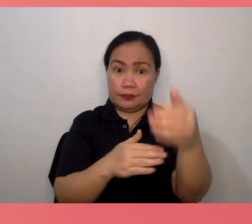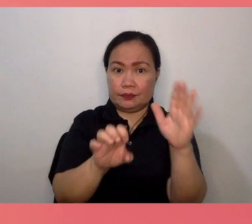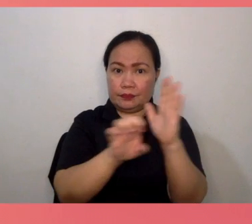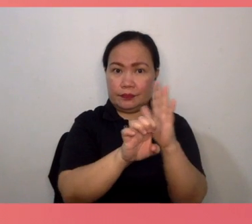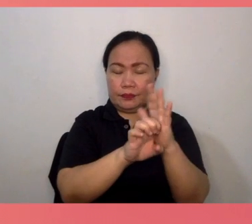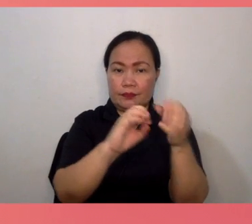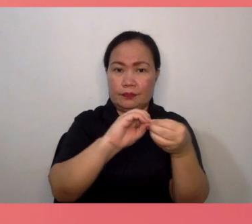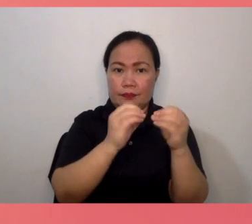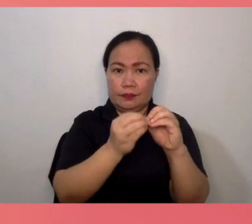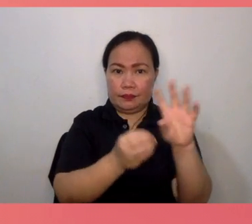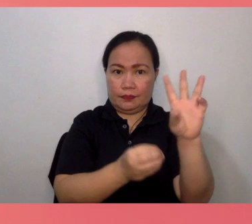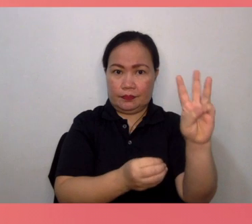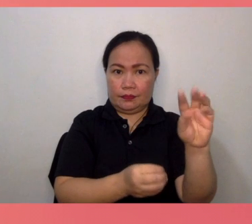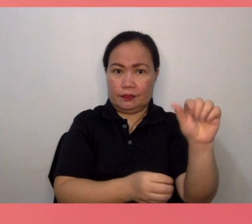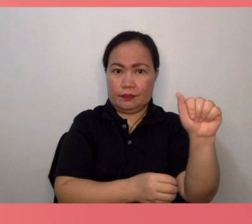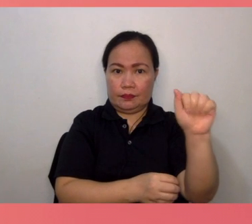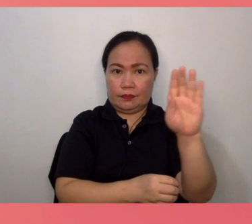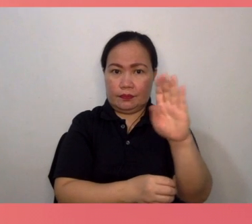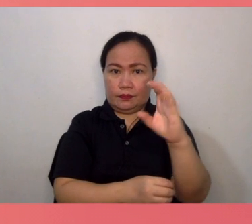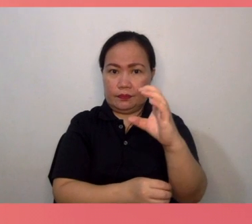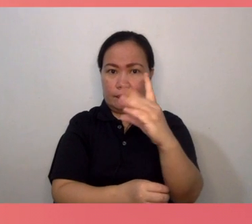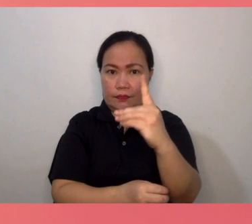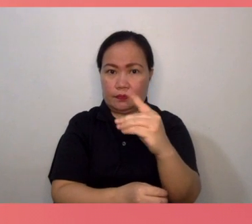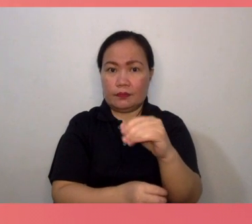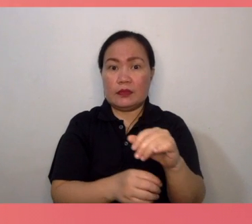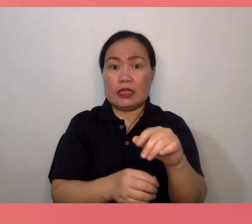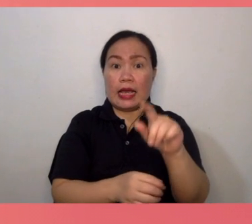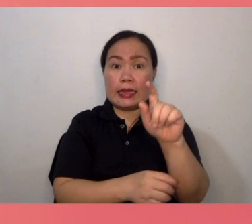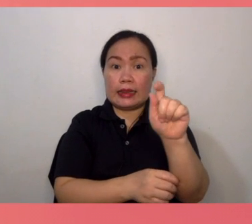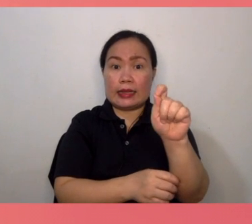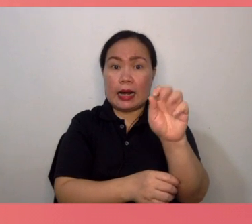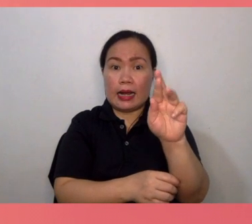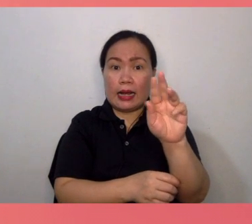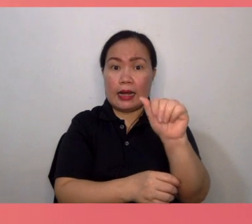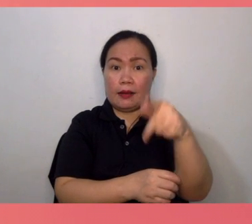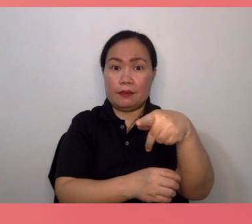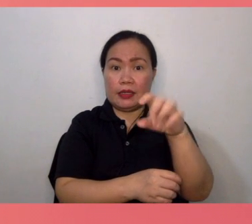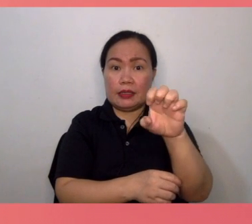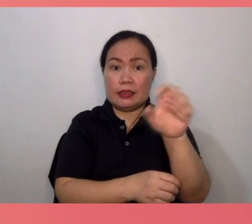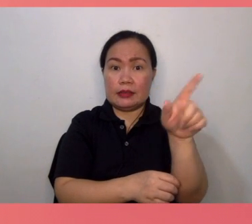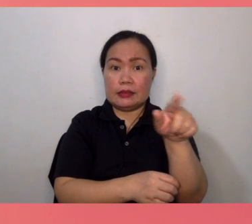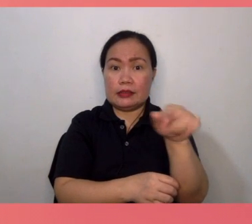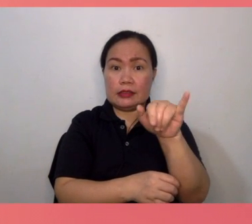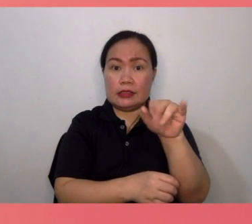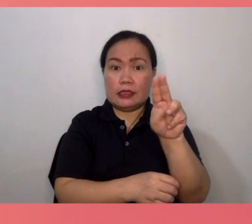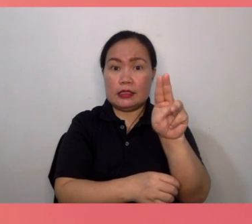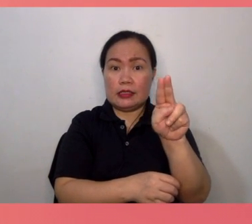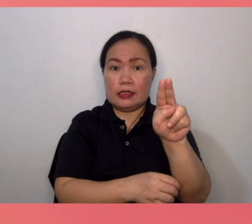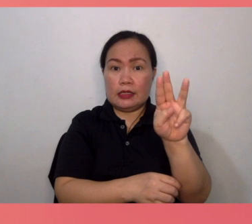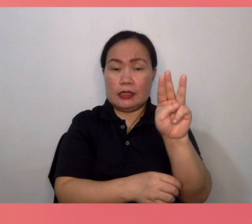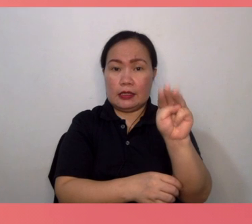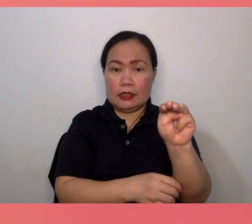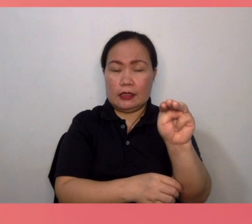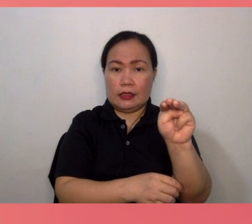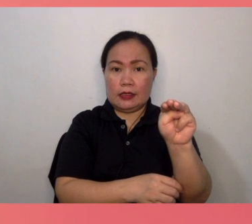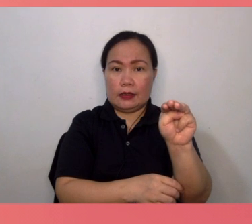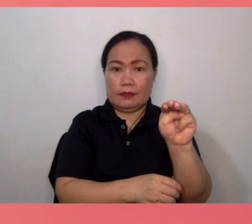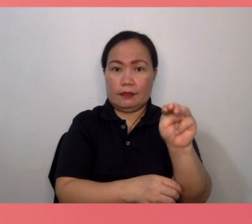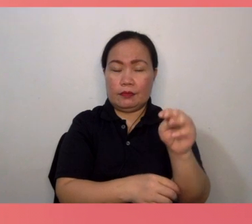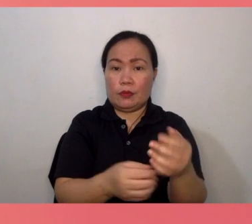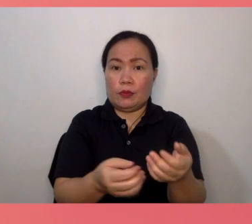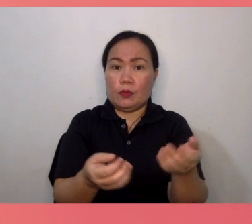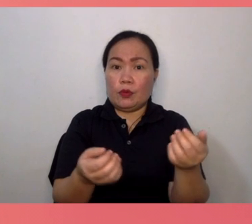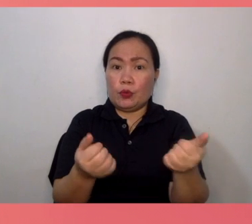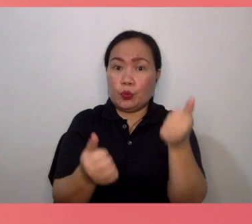Next. So, ABCD is a trapezium in which AB, so this is a trapezium in